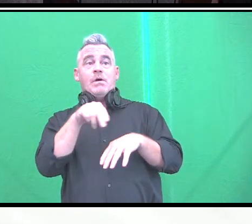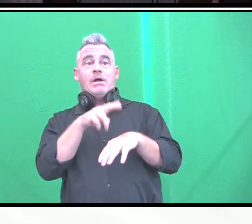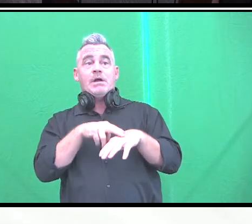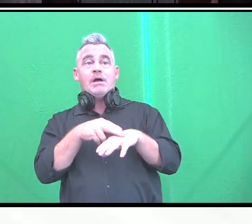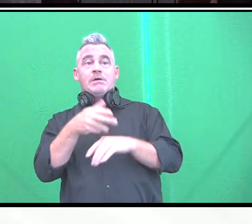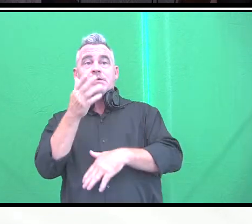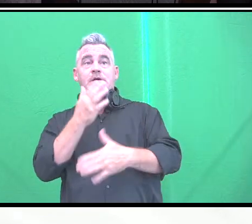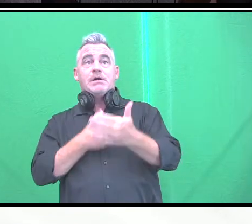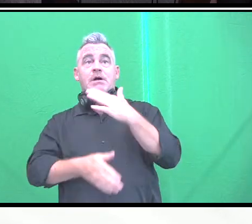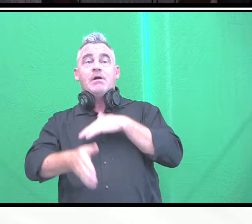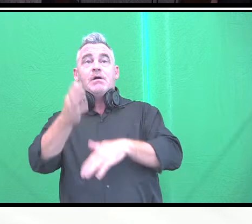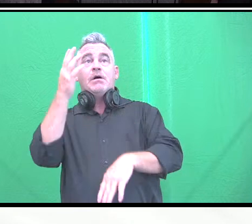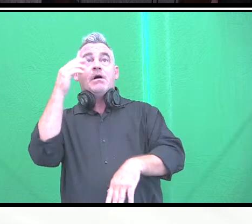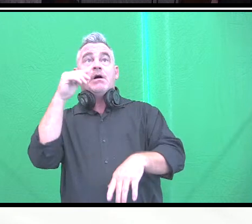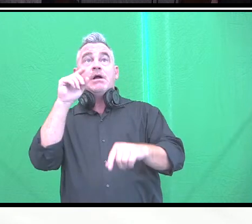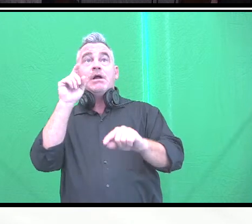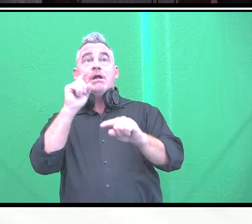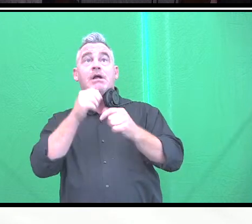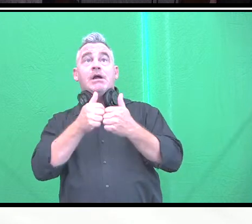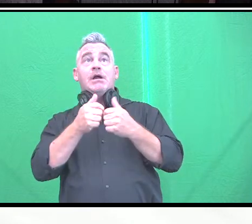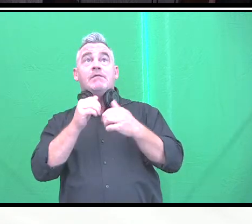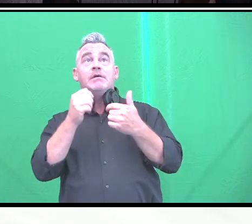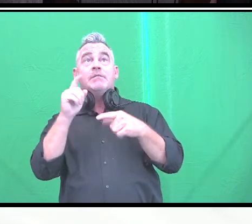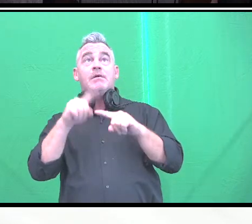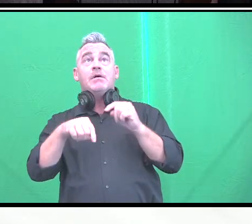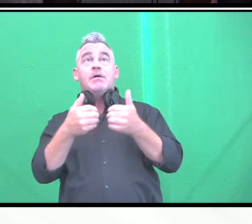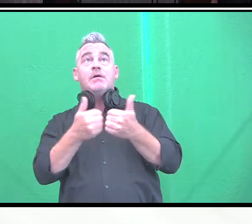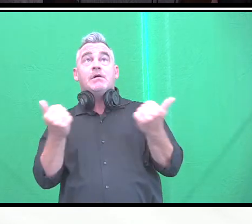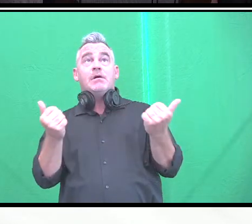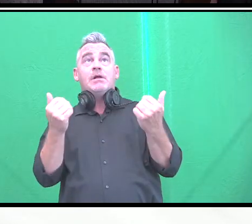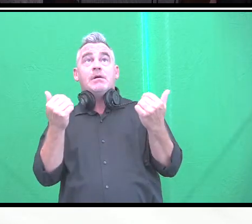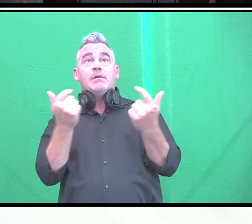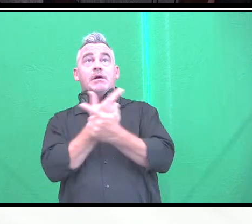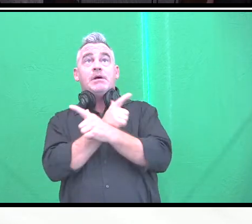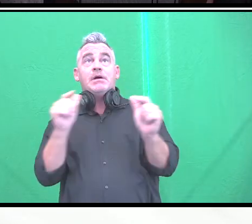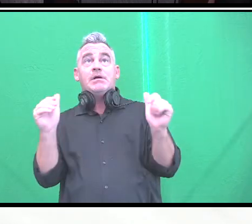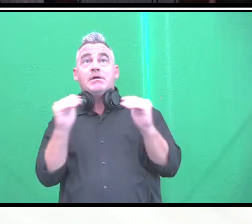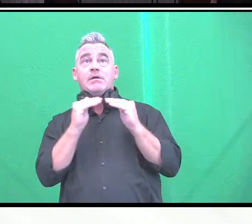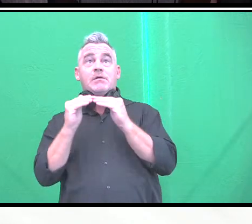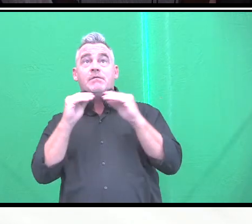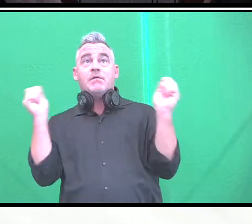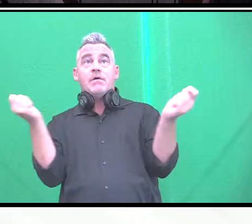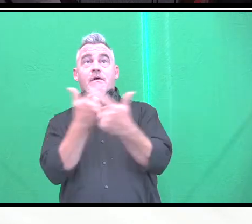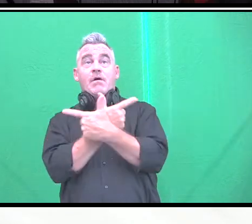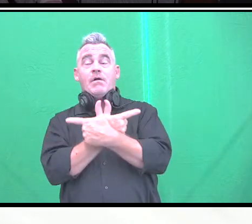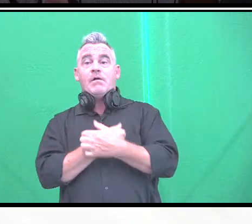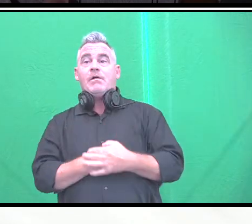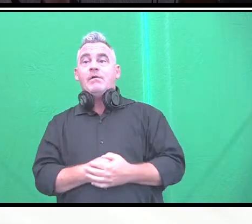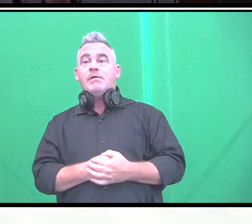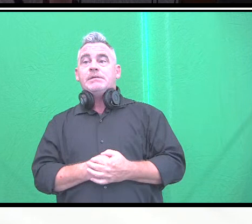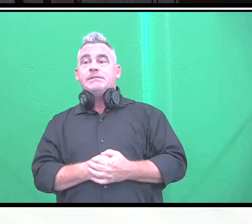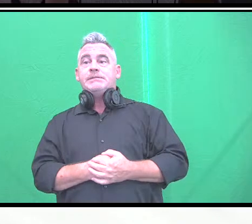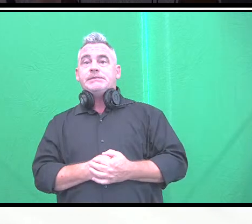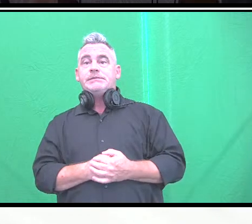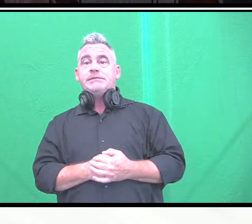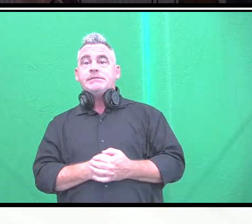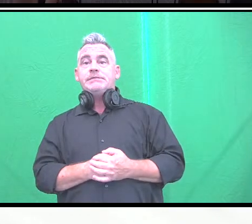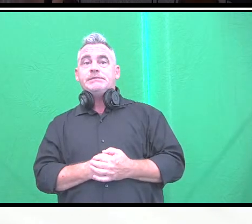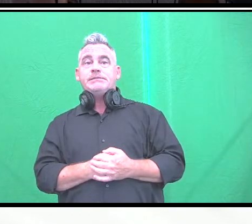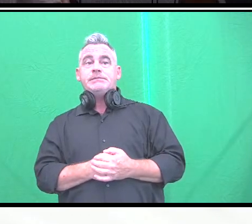one nation, under God, indivisible, with liberty and justice for all. Thank